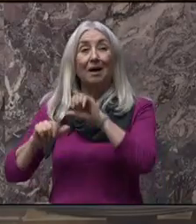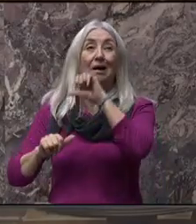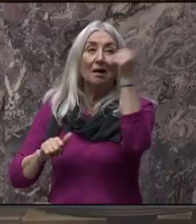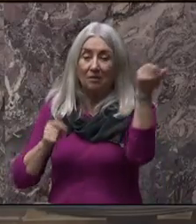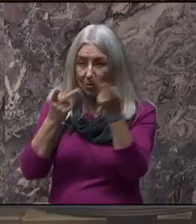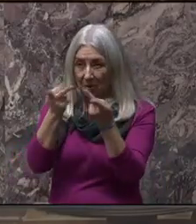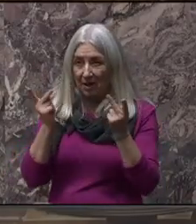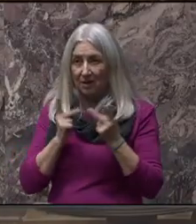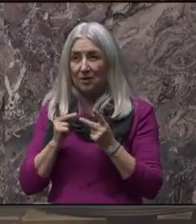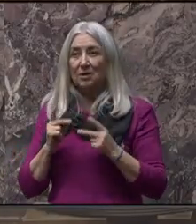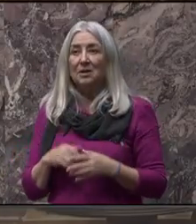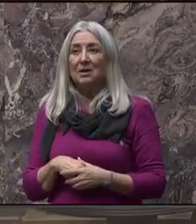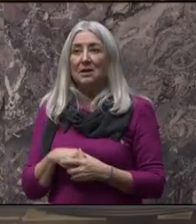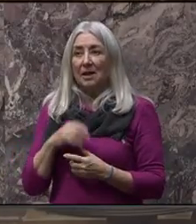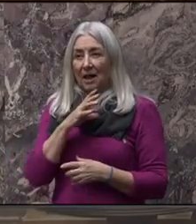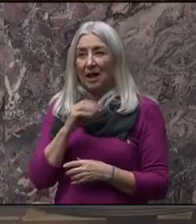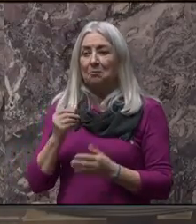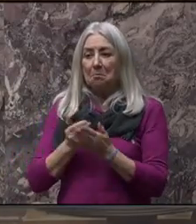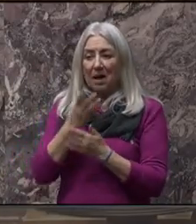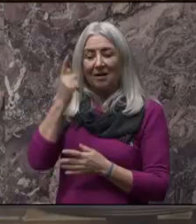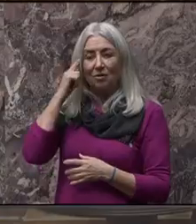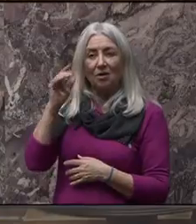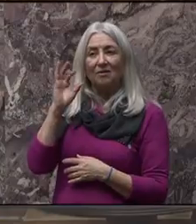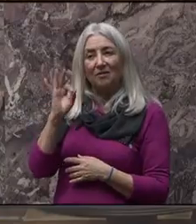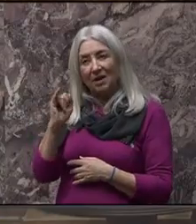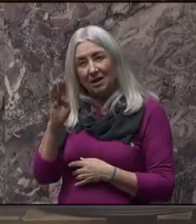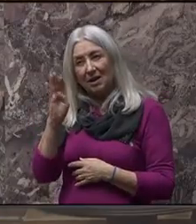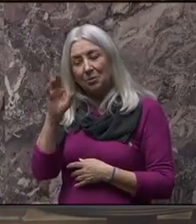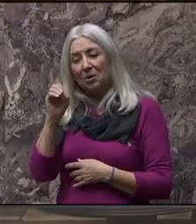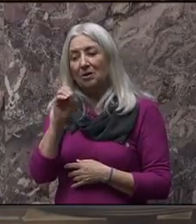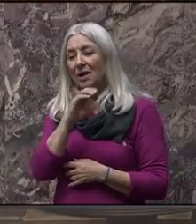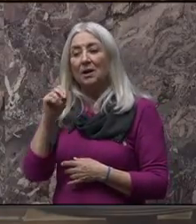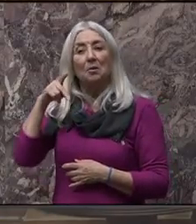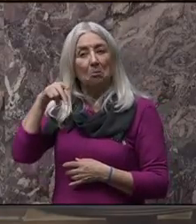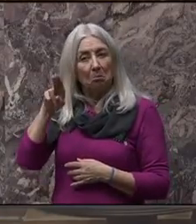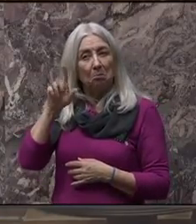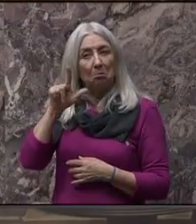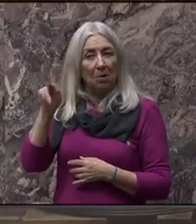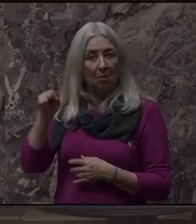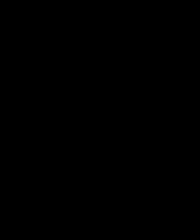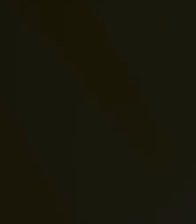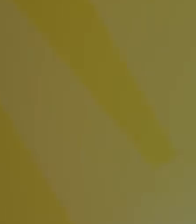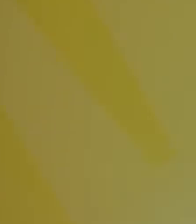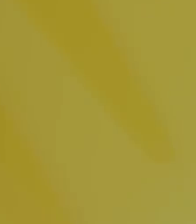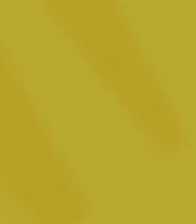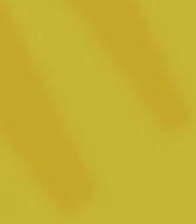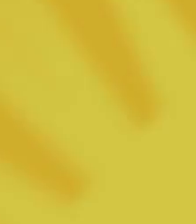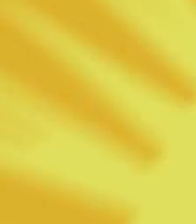BC's forest fiber, as well as value-added and pulp and paper industries.